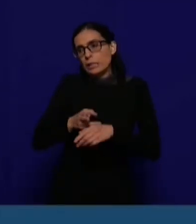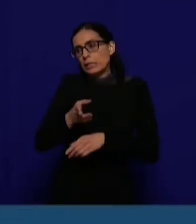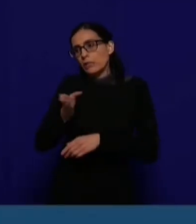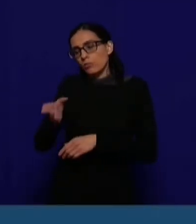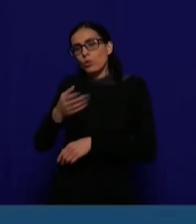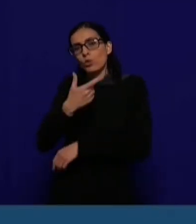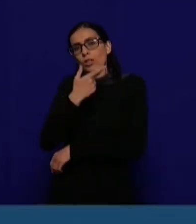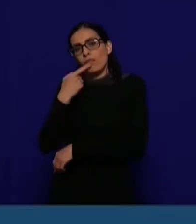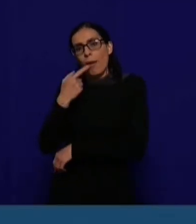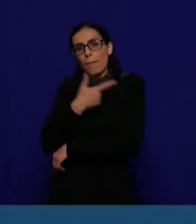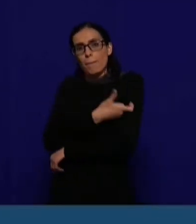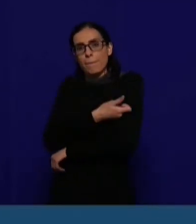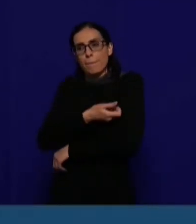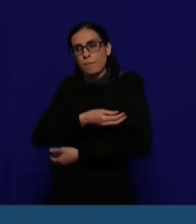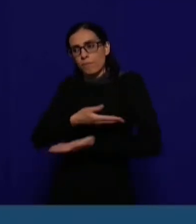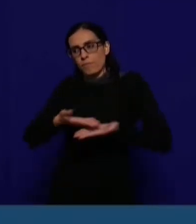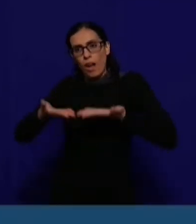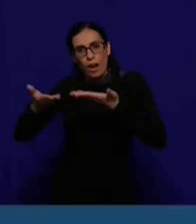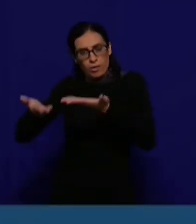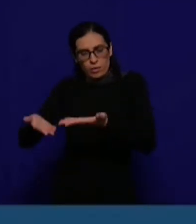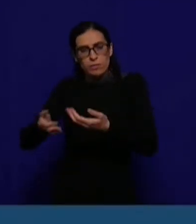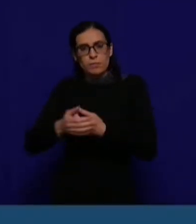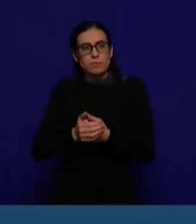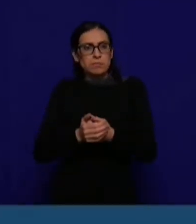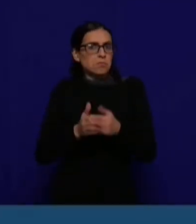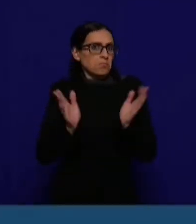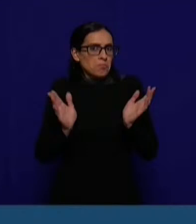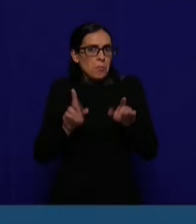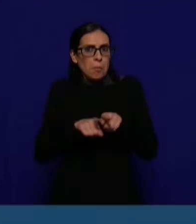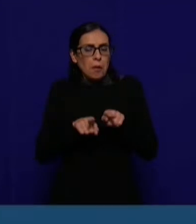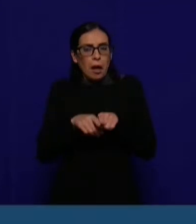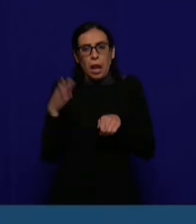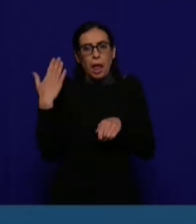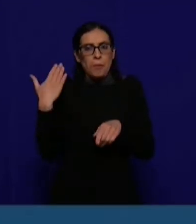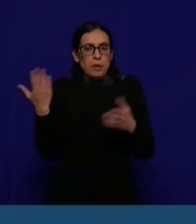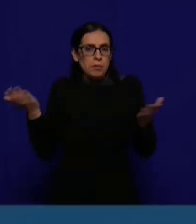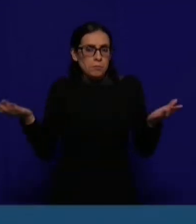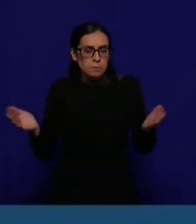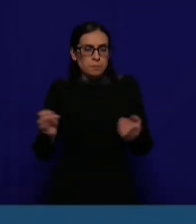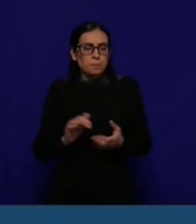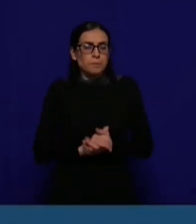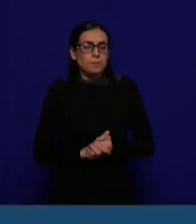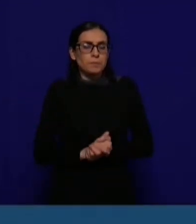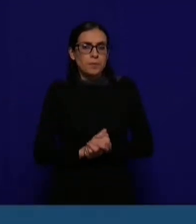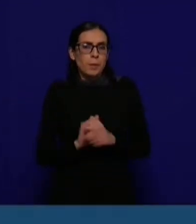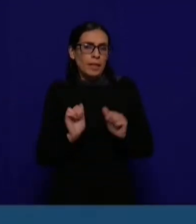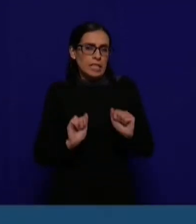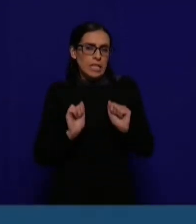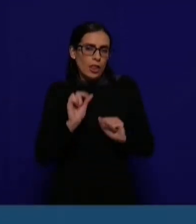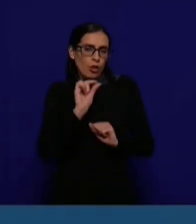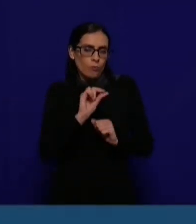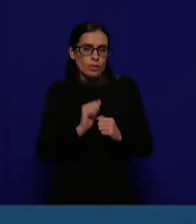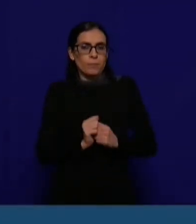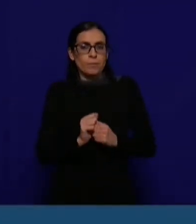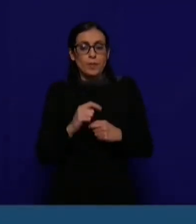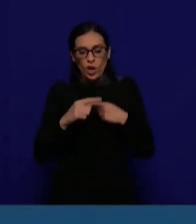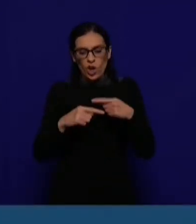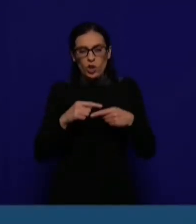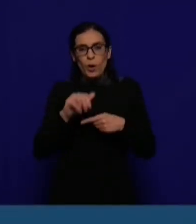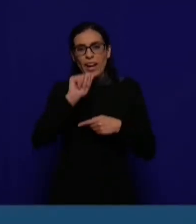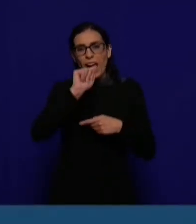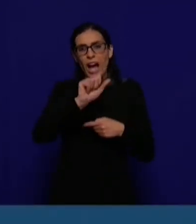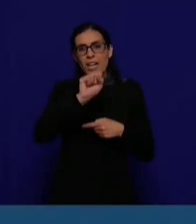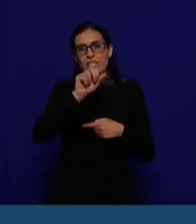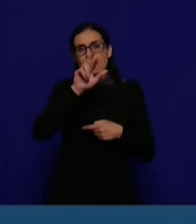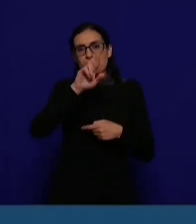jagħtu d-dem. Però mbagħad ikun jistgħu jagħtu d-dem bħal kwalinkwa ħadd ieħor. Fuq il-kwistjoni tal-AstraZeneca, l-AstraZeneca